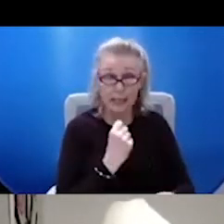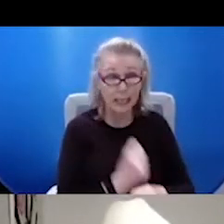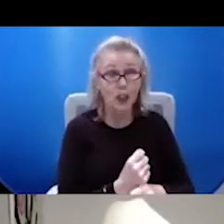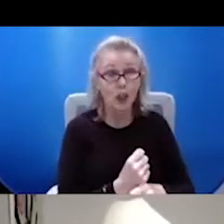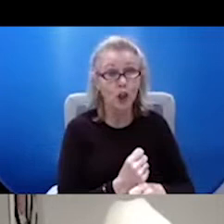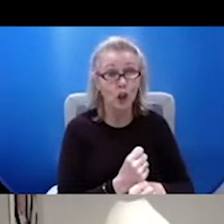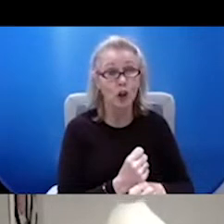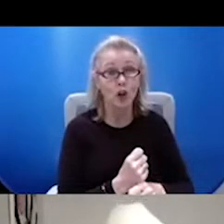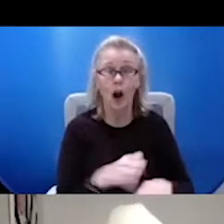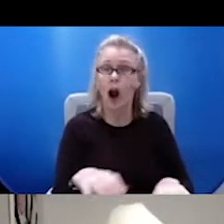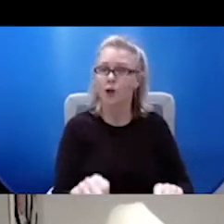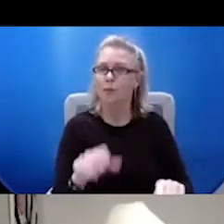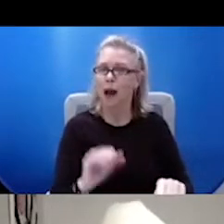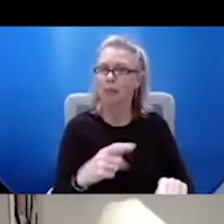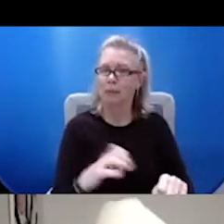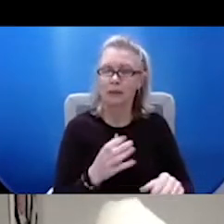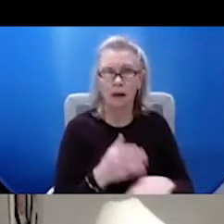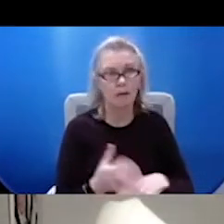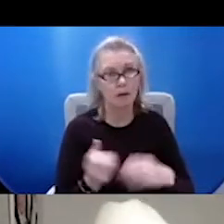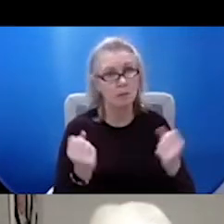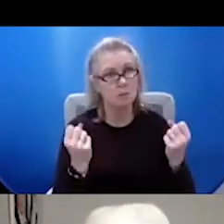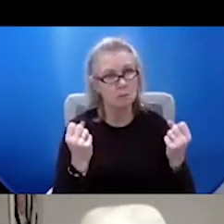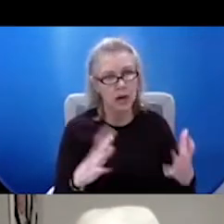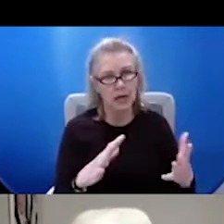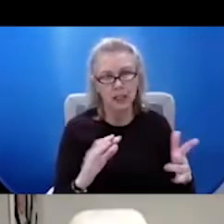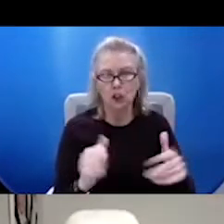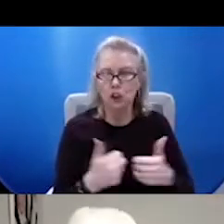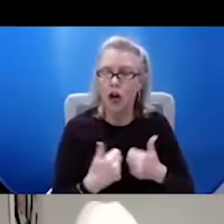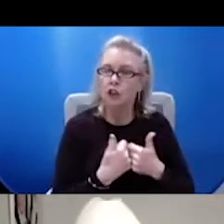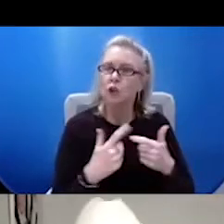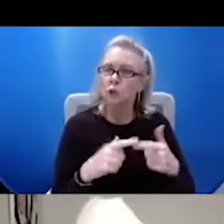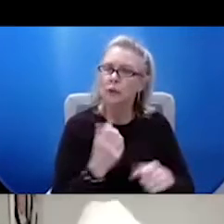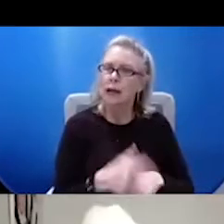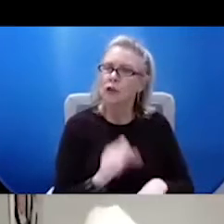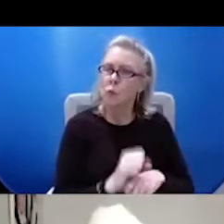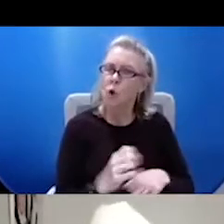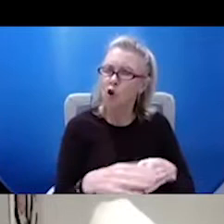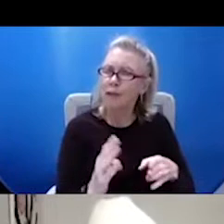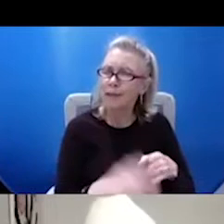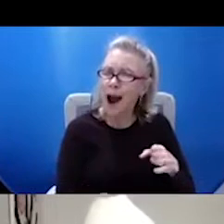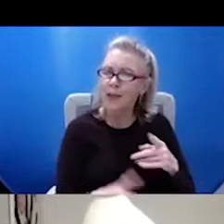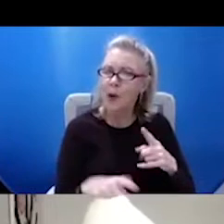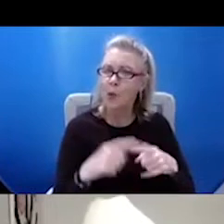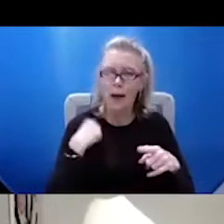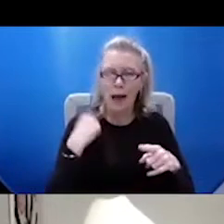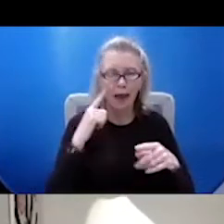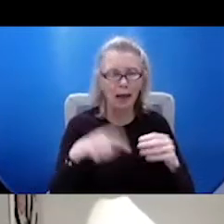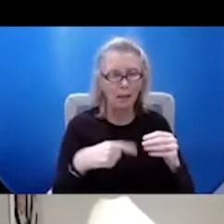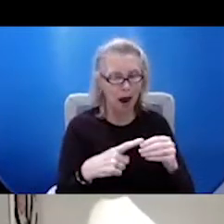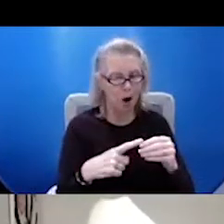space after many challenges to get this work done. But when I think about this thing about